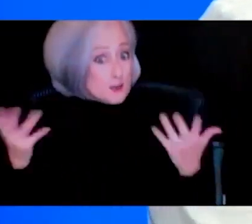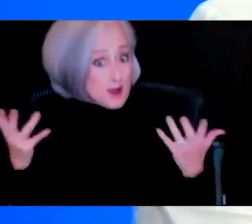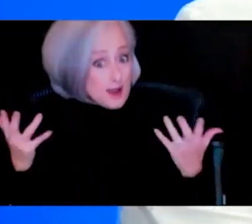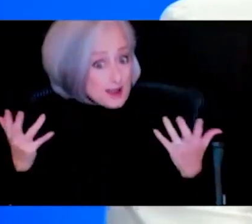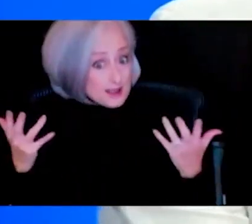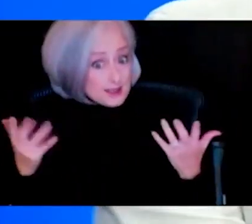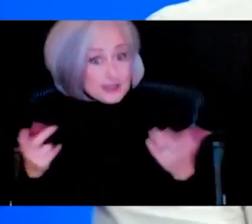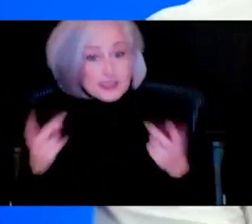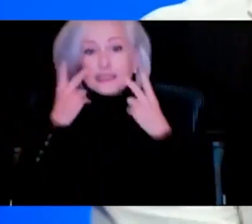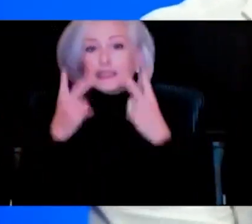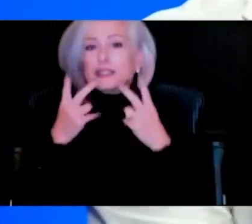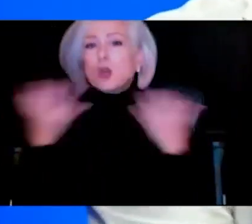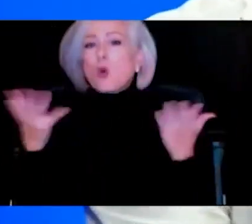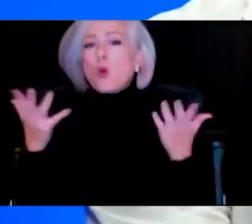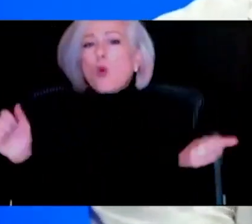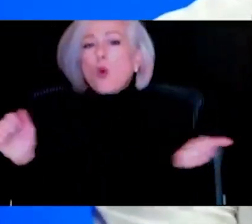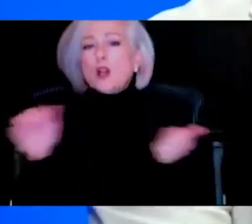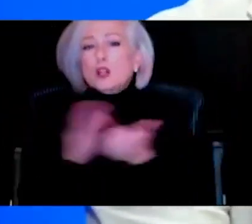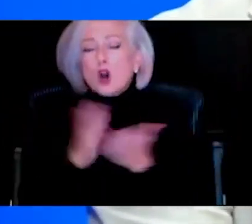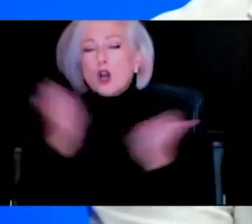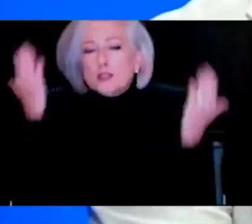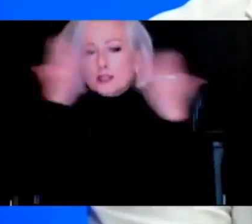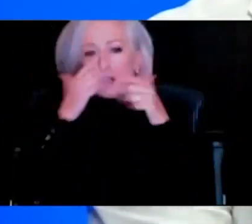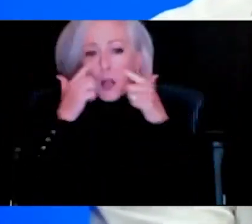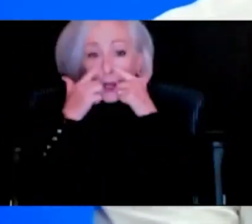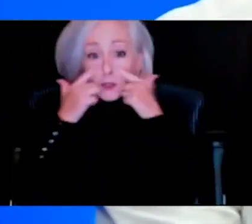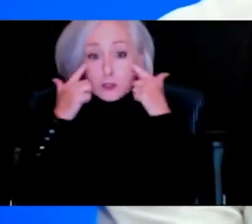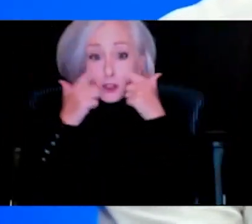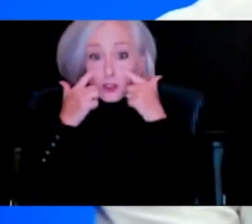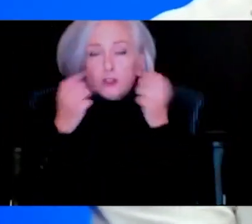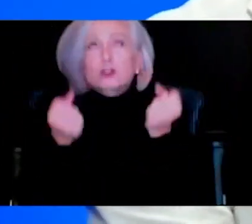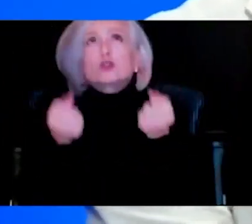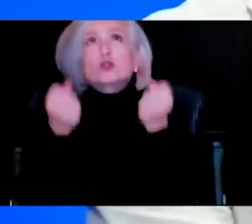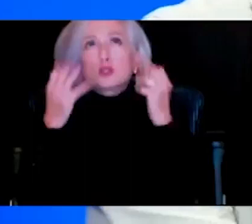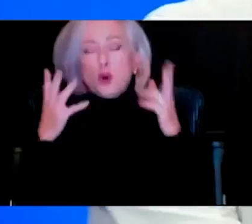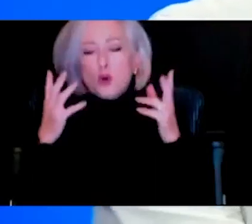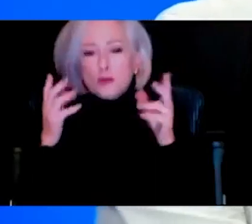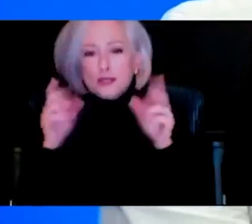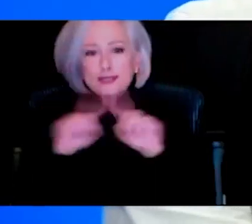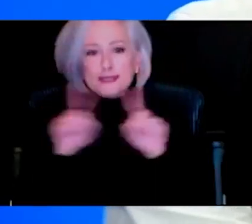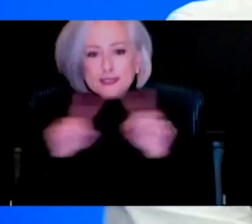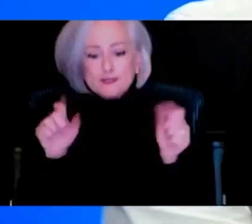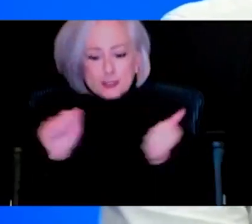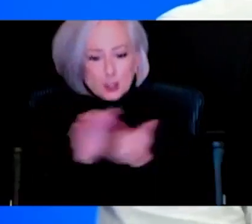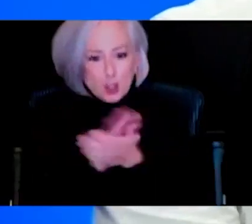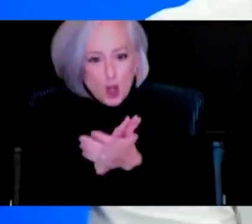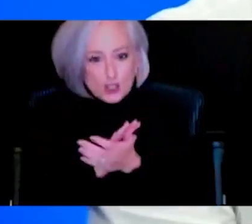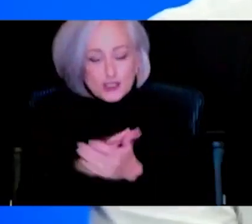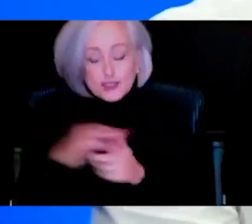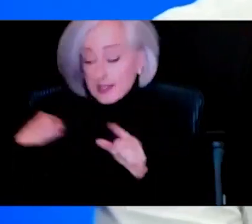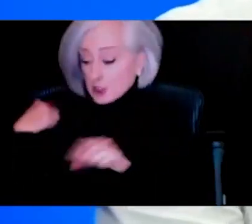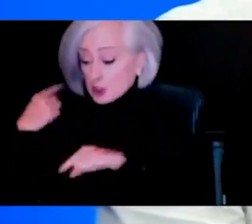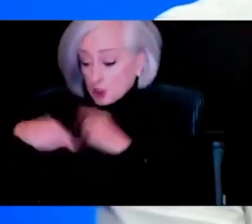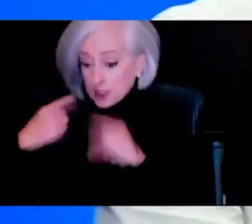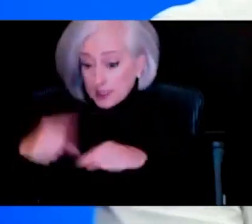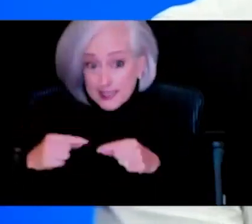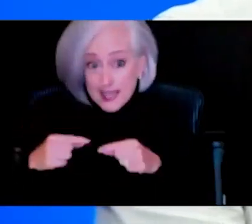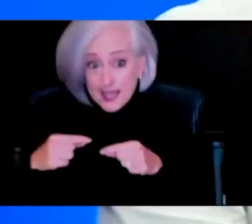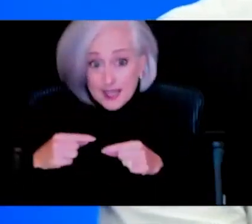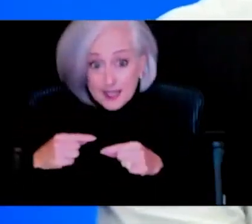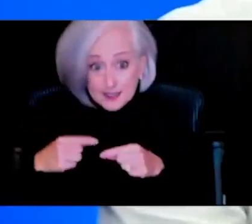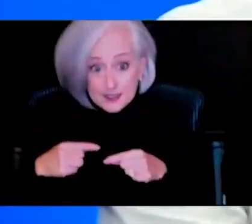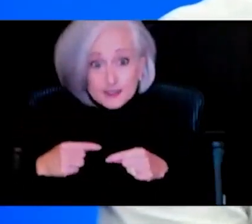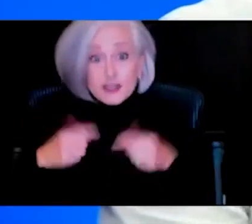your under eye dark circles. There's so many causes, genetic. If you have decreased volume under your eye, you get a shadow, so it's